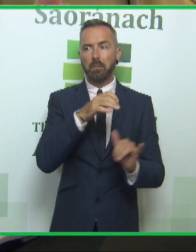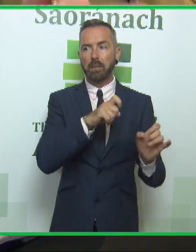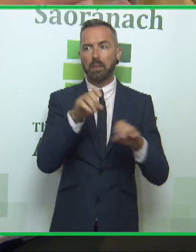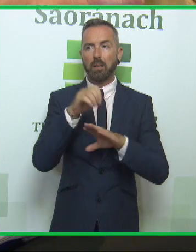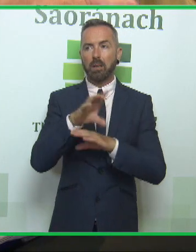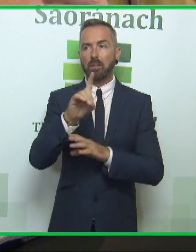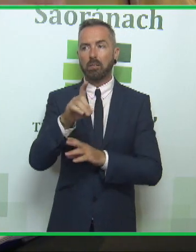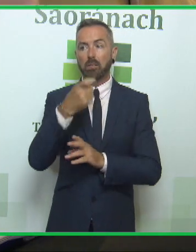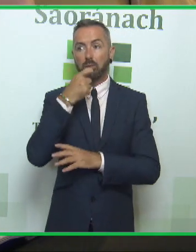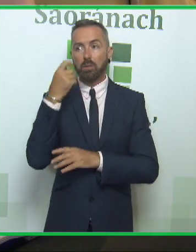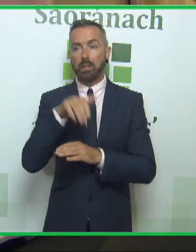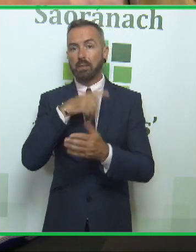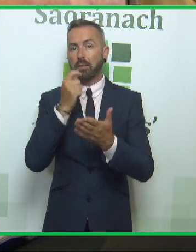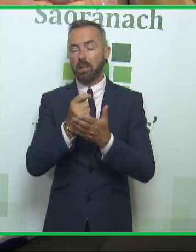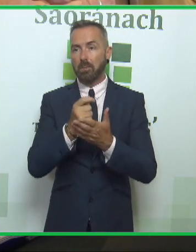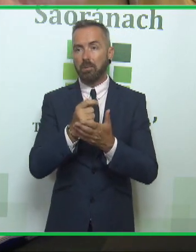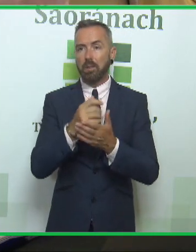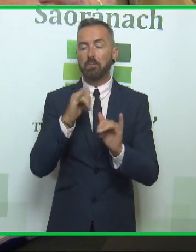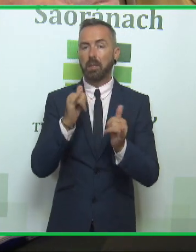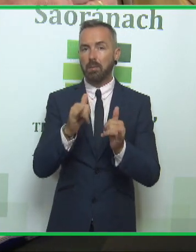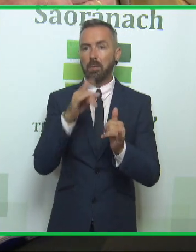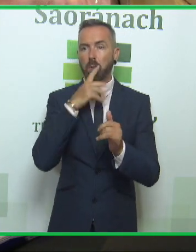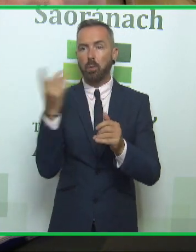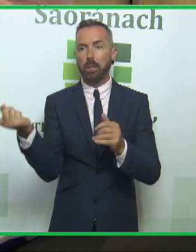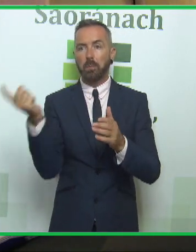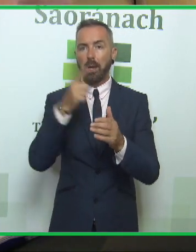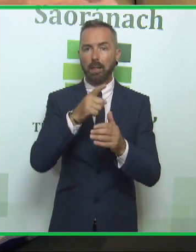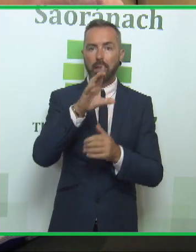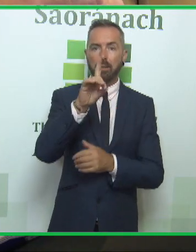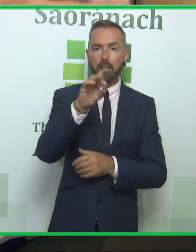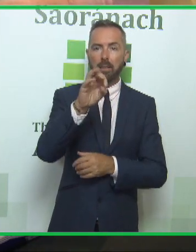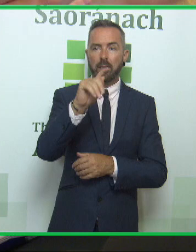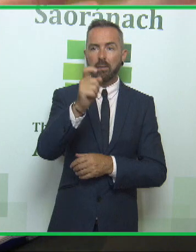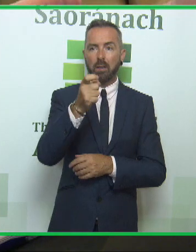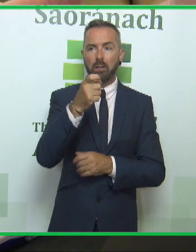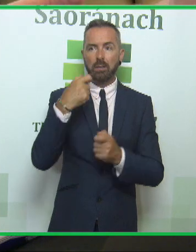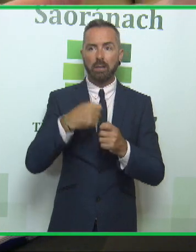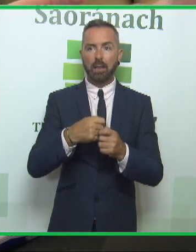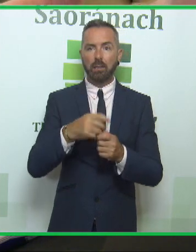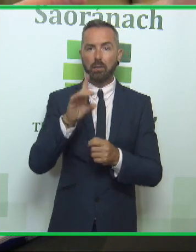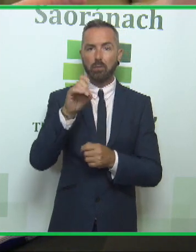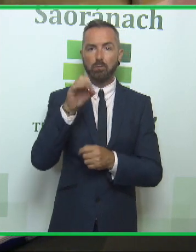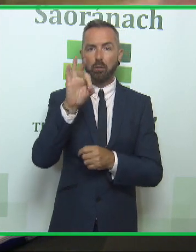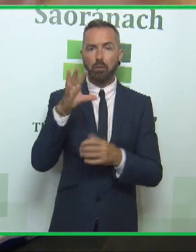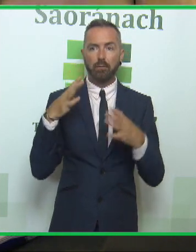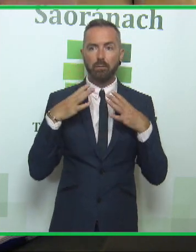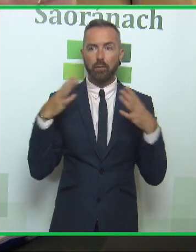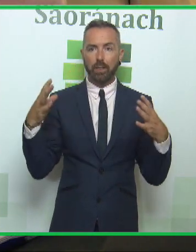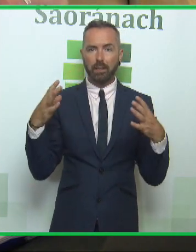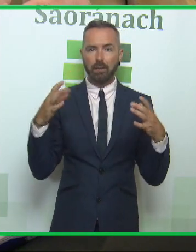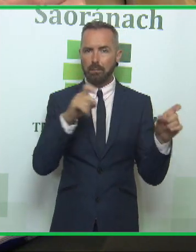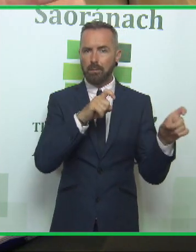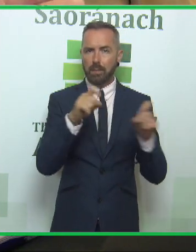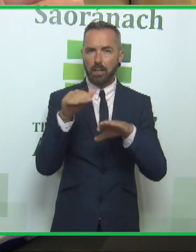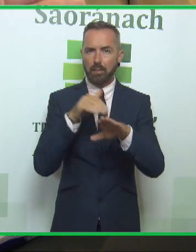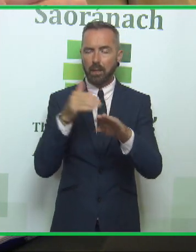go away and come back. Eventually then, when they do go into detox, then when they get drug free, then they're left with all the emotional stuff then. The stuff that they've